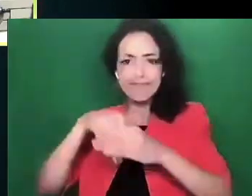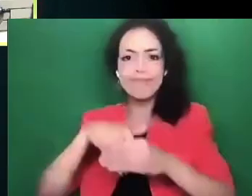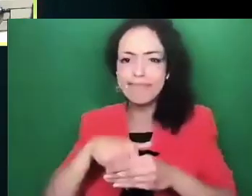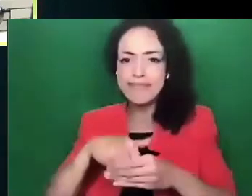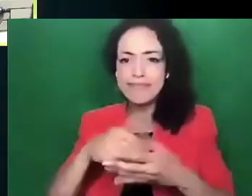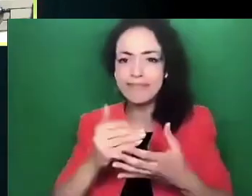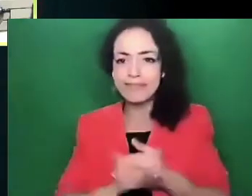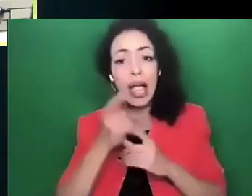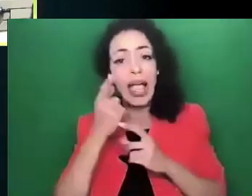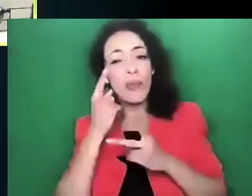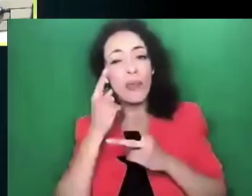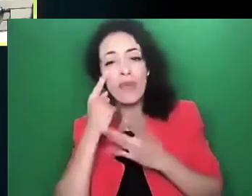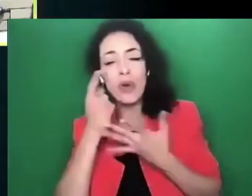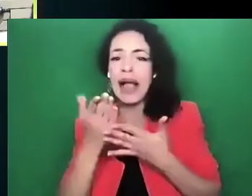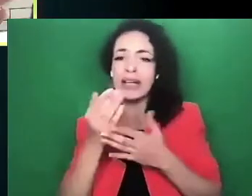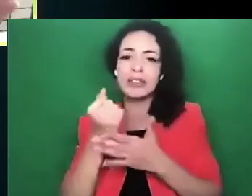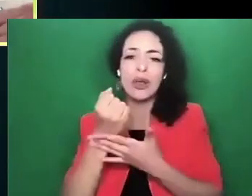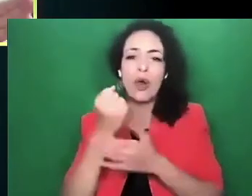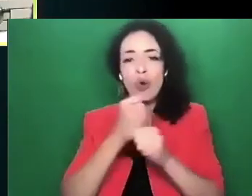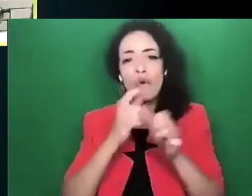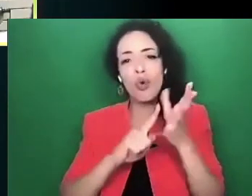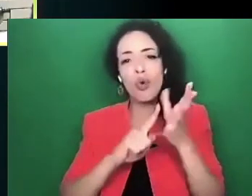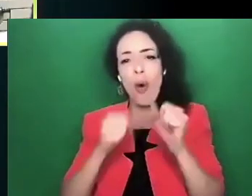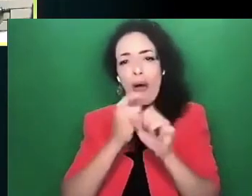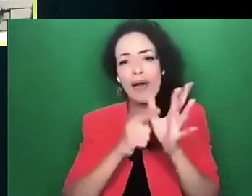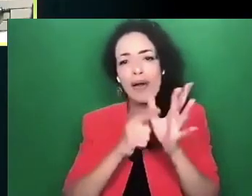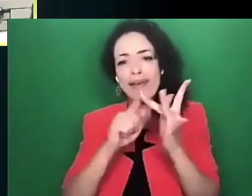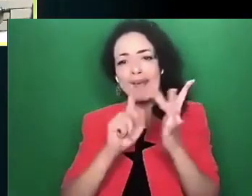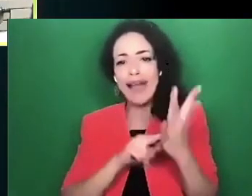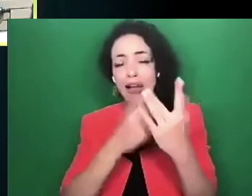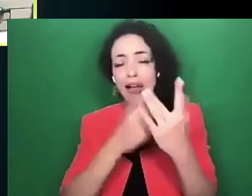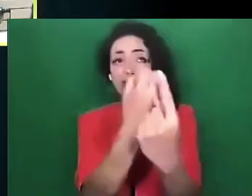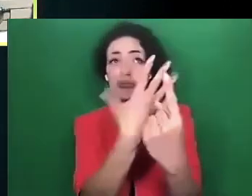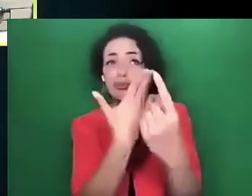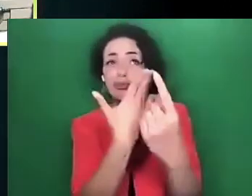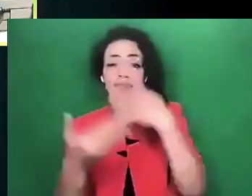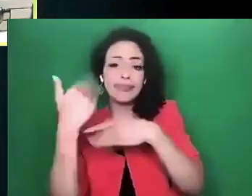being something that tells you about where you come from, where you are, and where you're going,